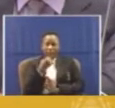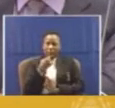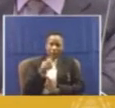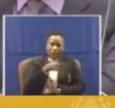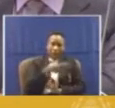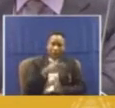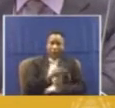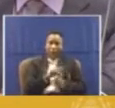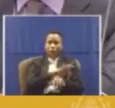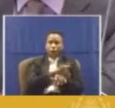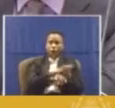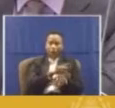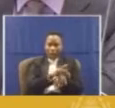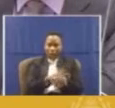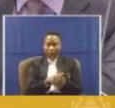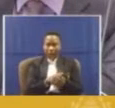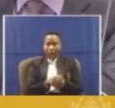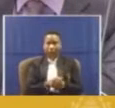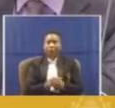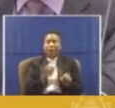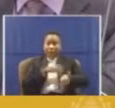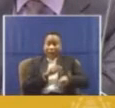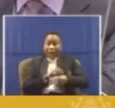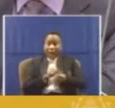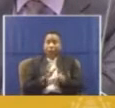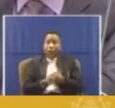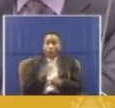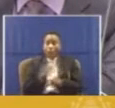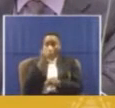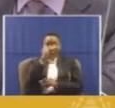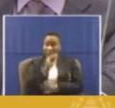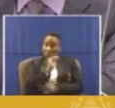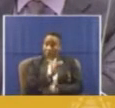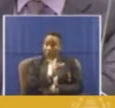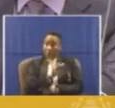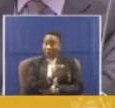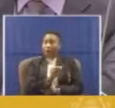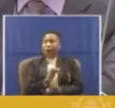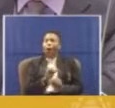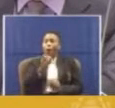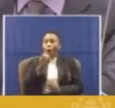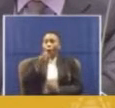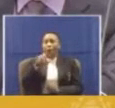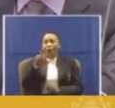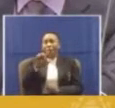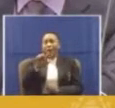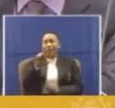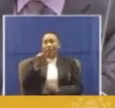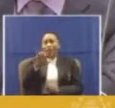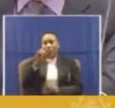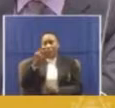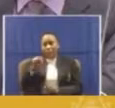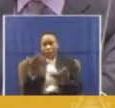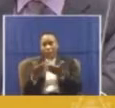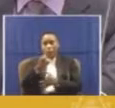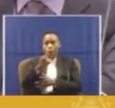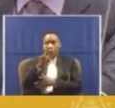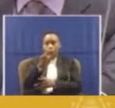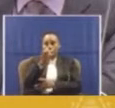the presence of the police, that we believe sends a negative message to the international